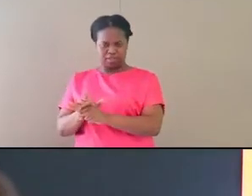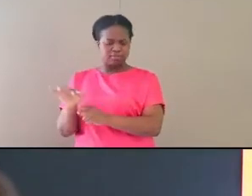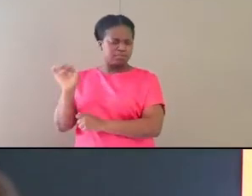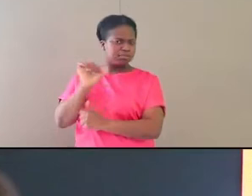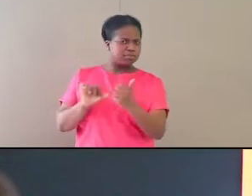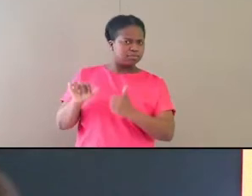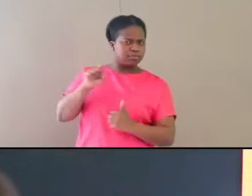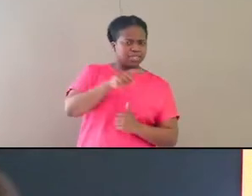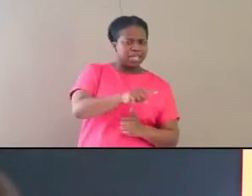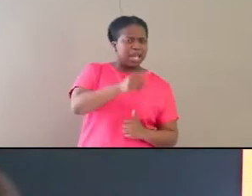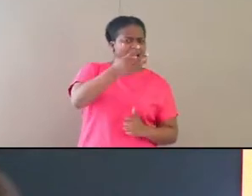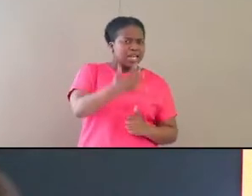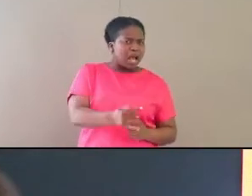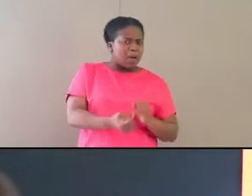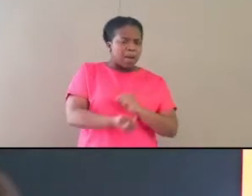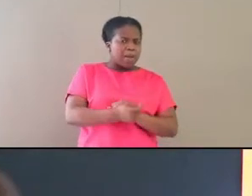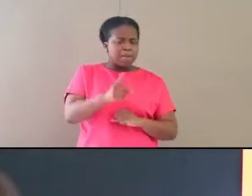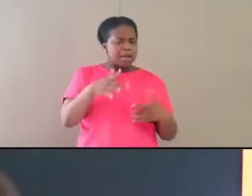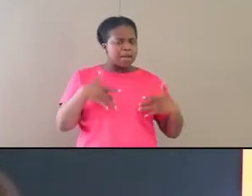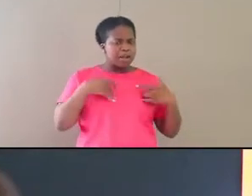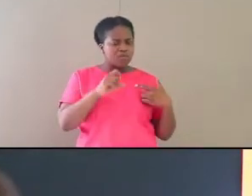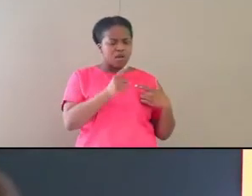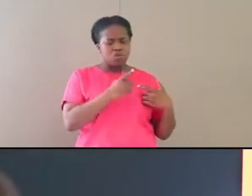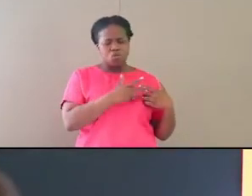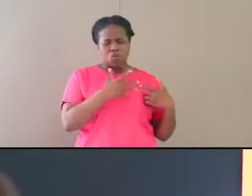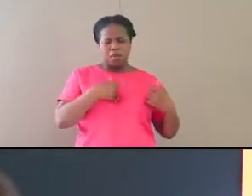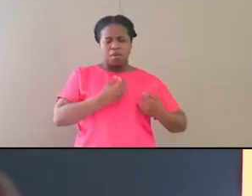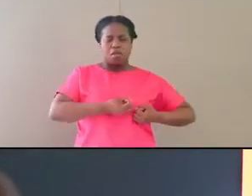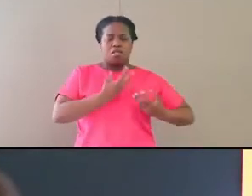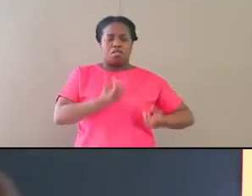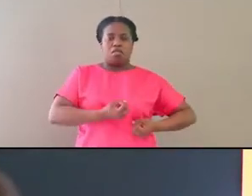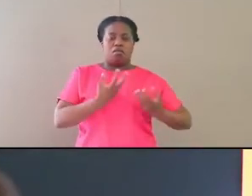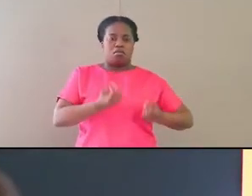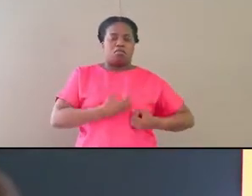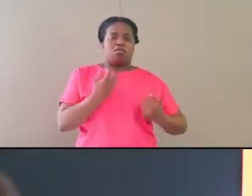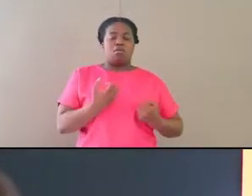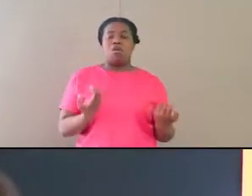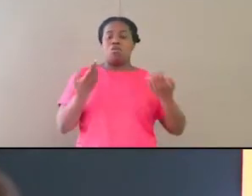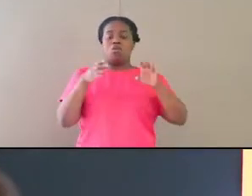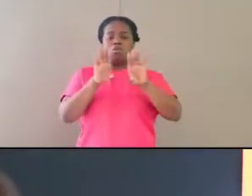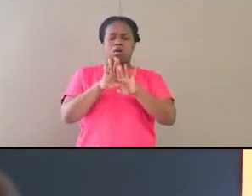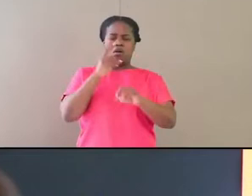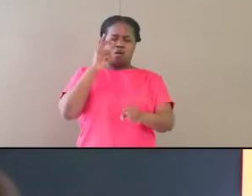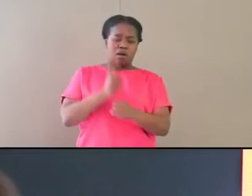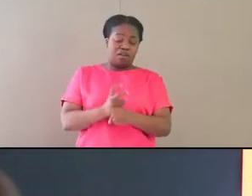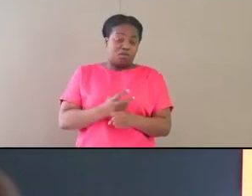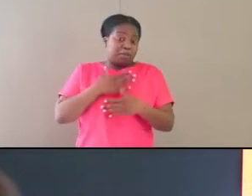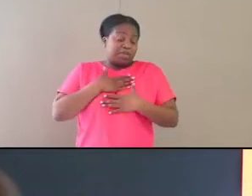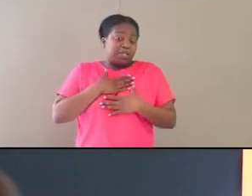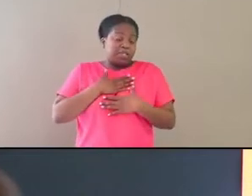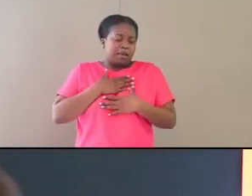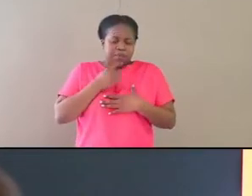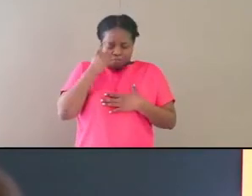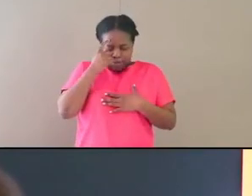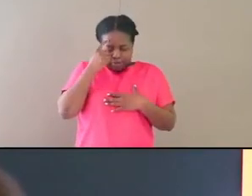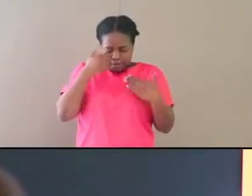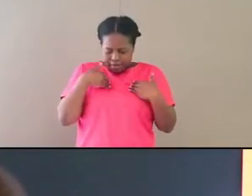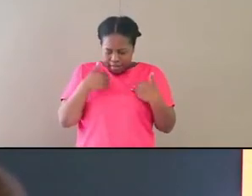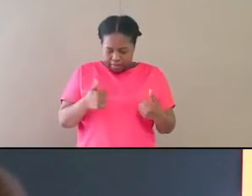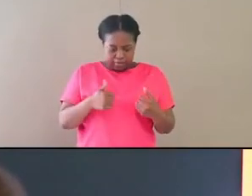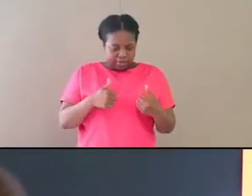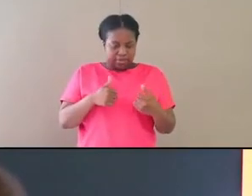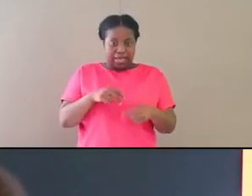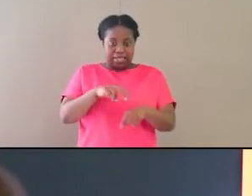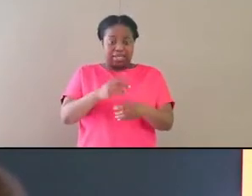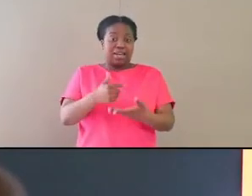qualitative accounts of what is happening. And those women were telling me during lockdown, which was extremely hard for me. I needed mental health intervention